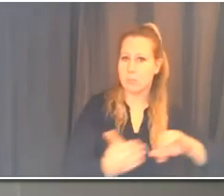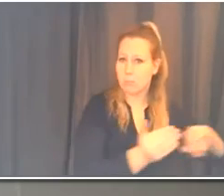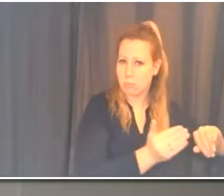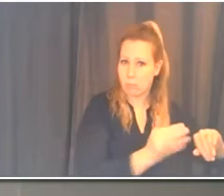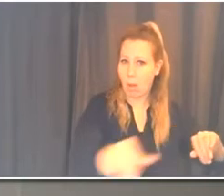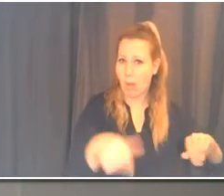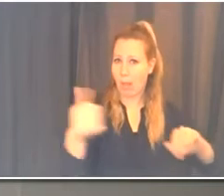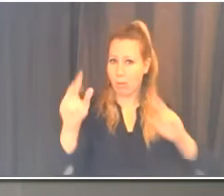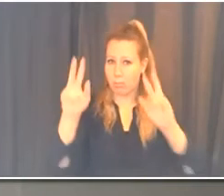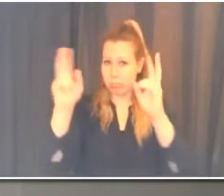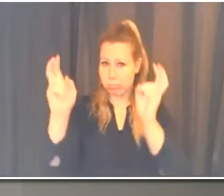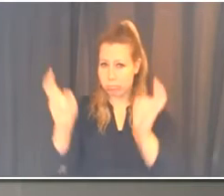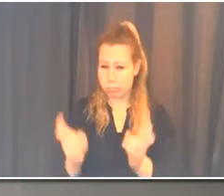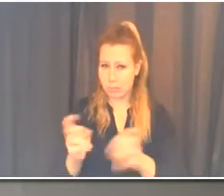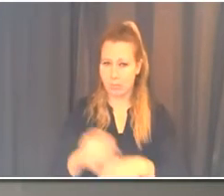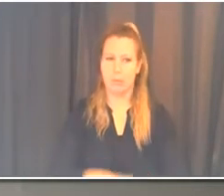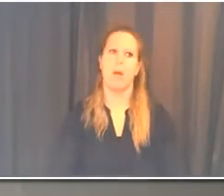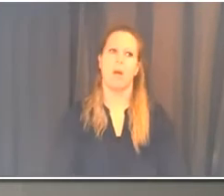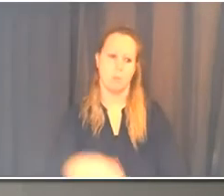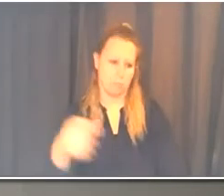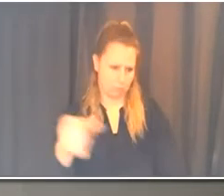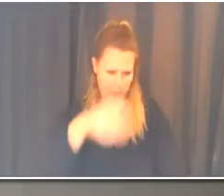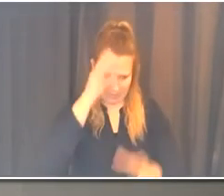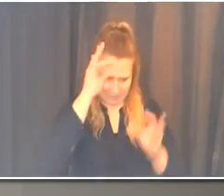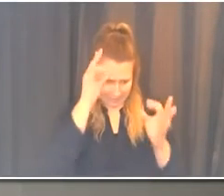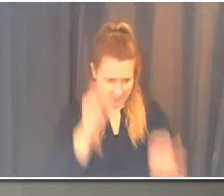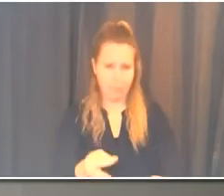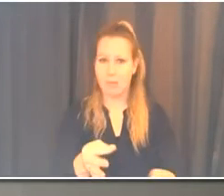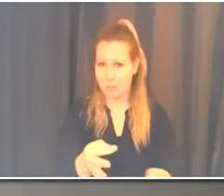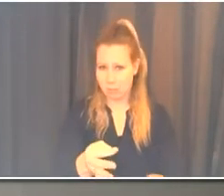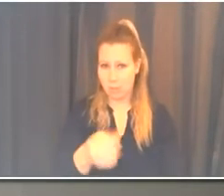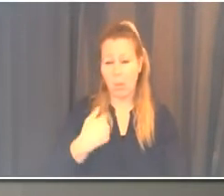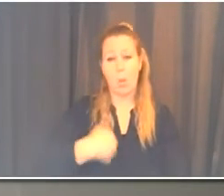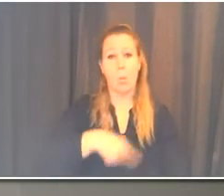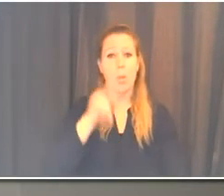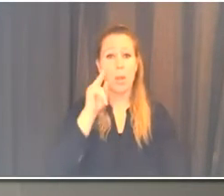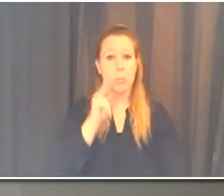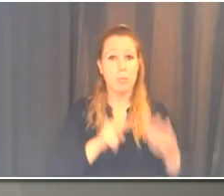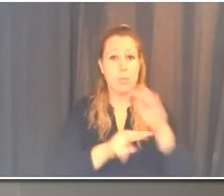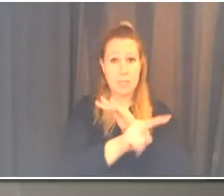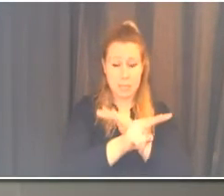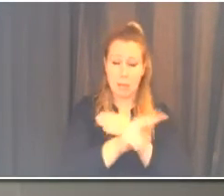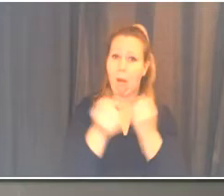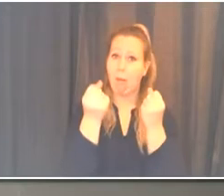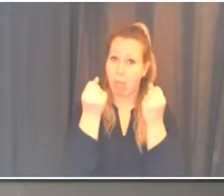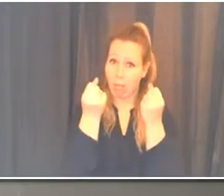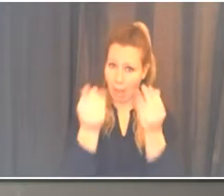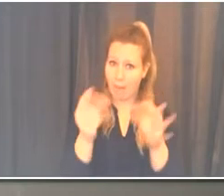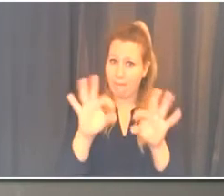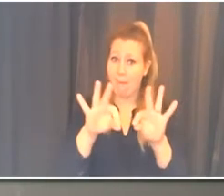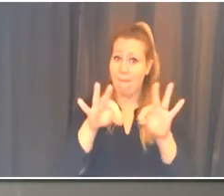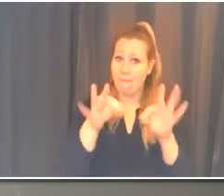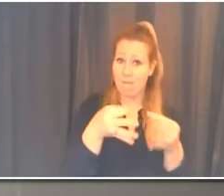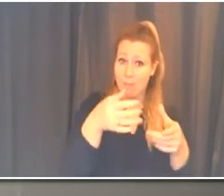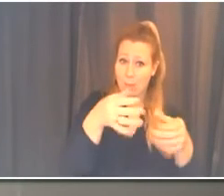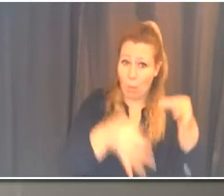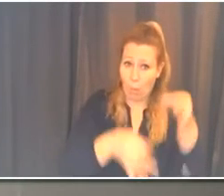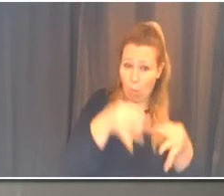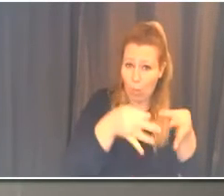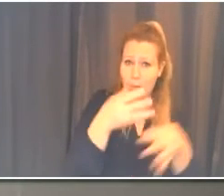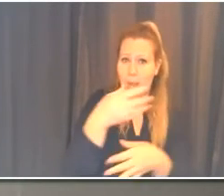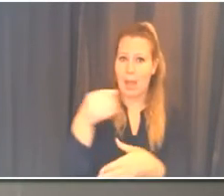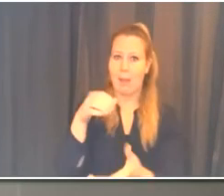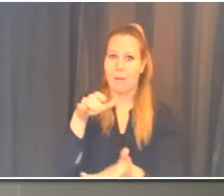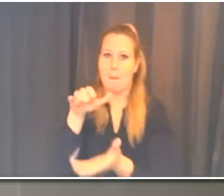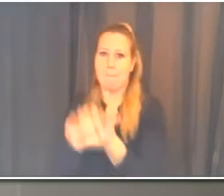for divorce we are taking this pause moment to prepare all the paperwork so that they can file immediately once the courts become available for that we have a